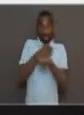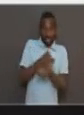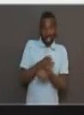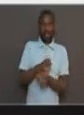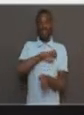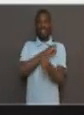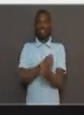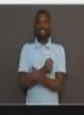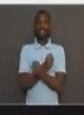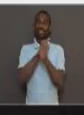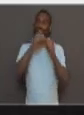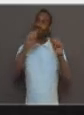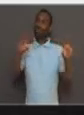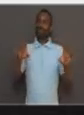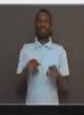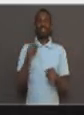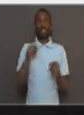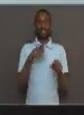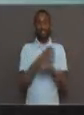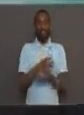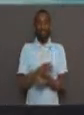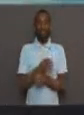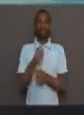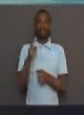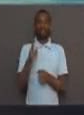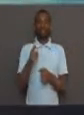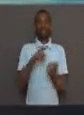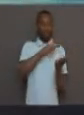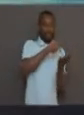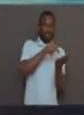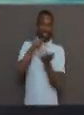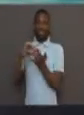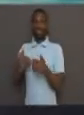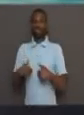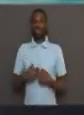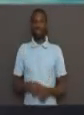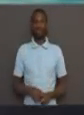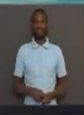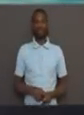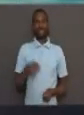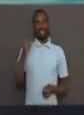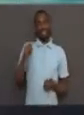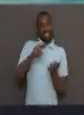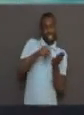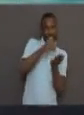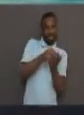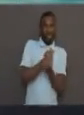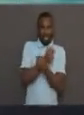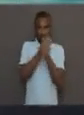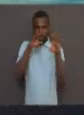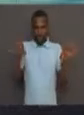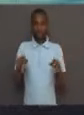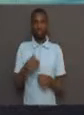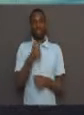energy and fast neutrons. These neutron emissions are